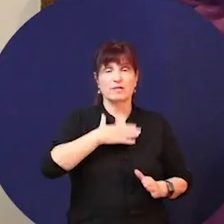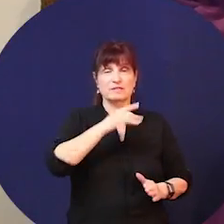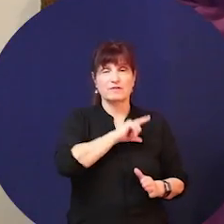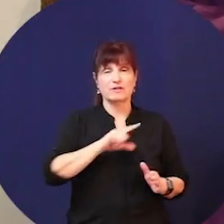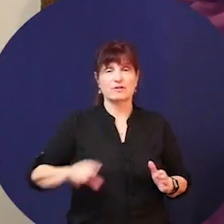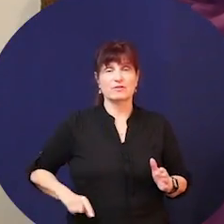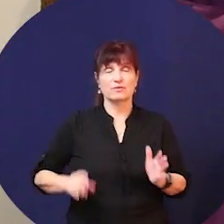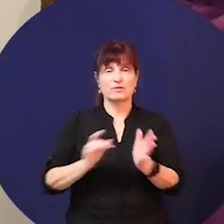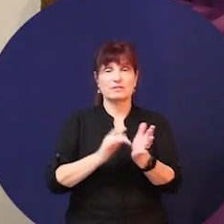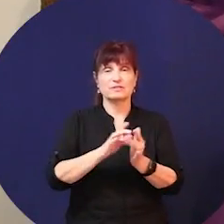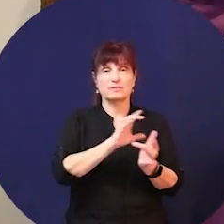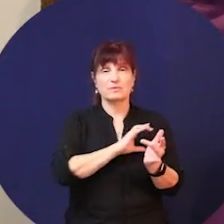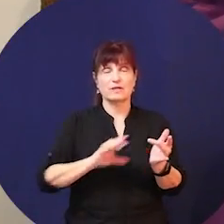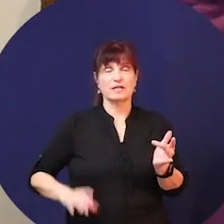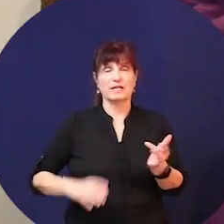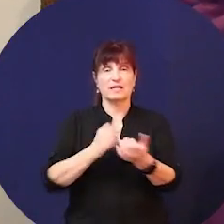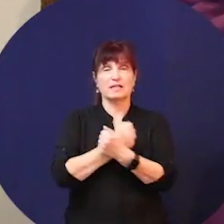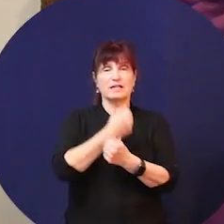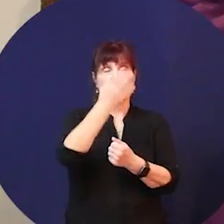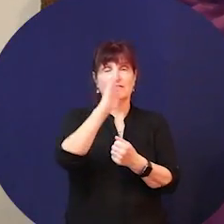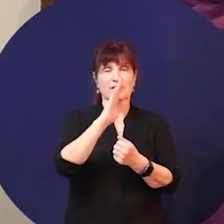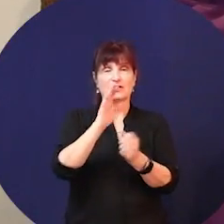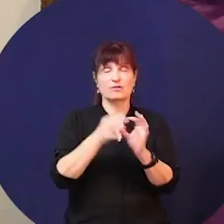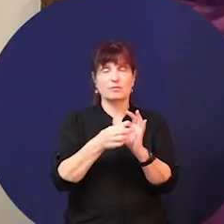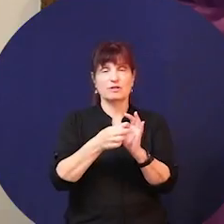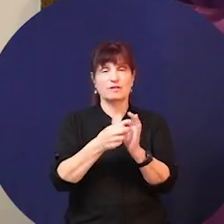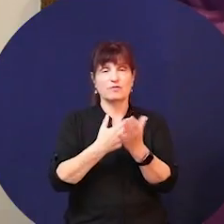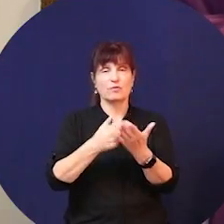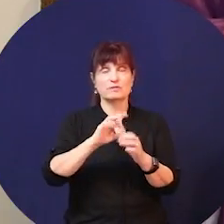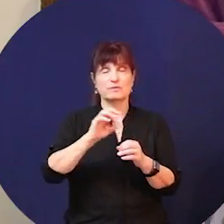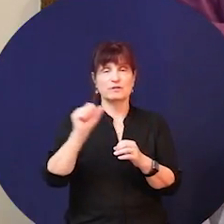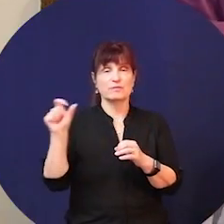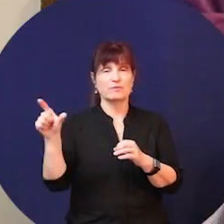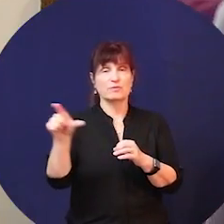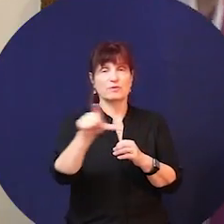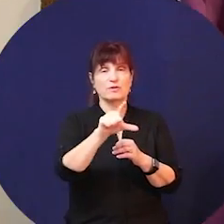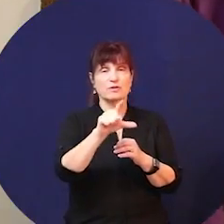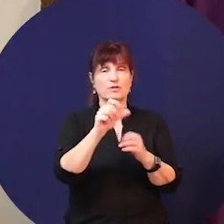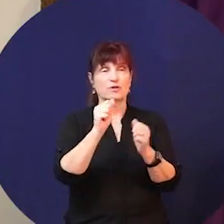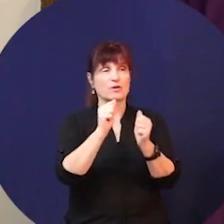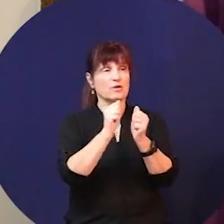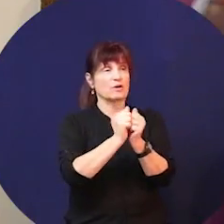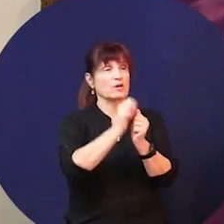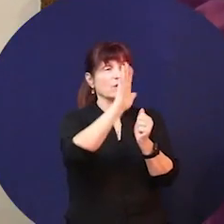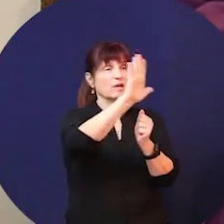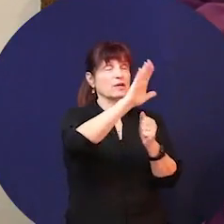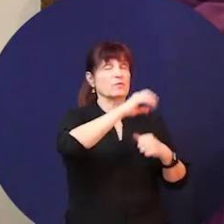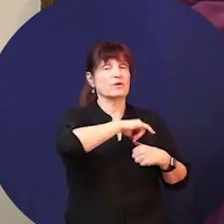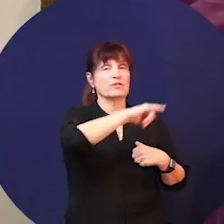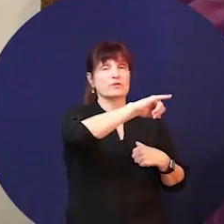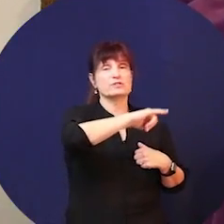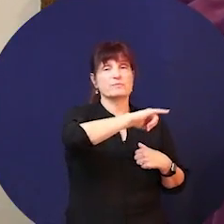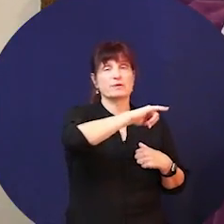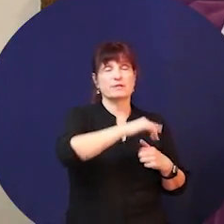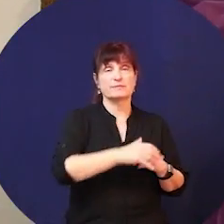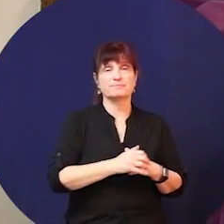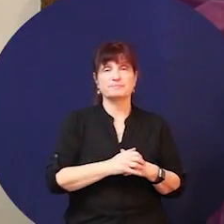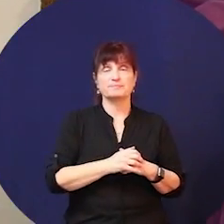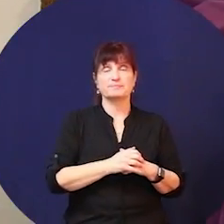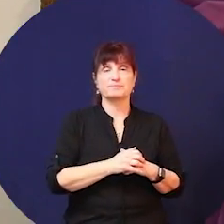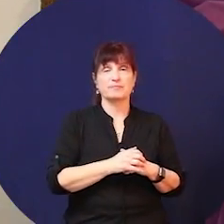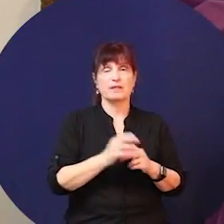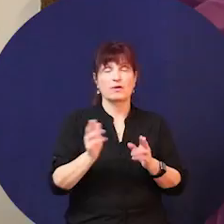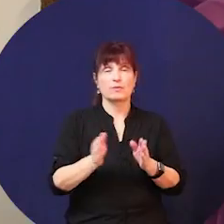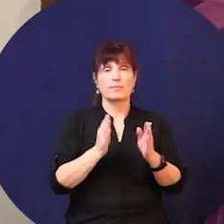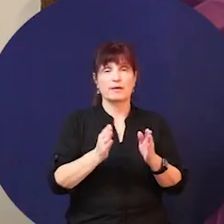Lord Jesus Christ, the love of our God, and the communion of the Holy Spirit be with you all. And with your spirit. As we